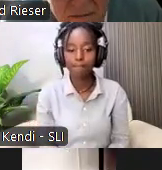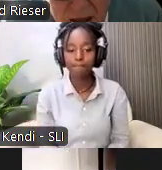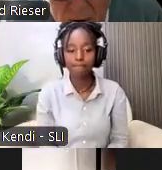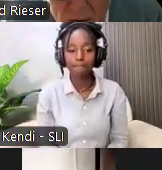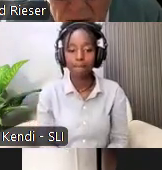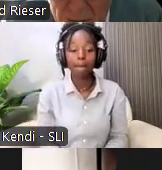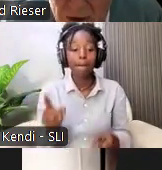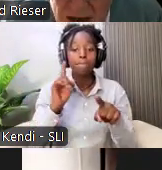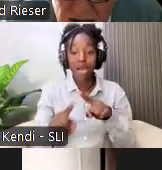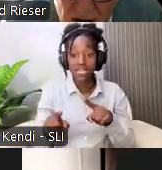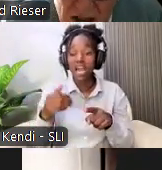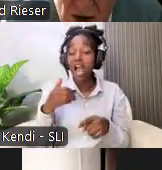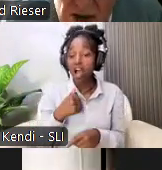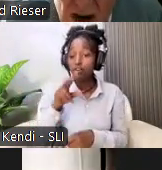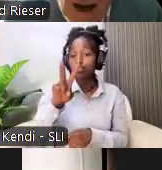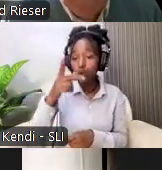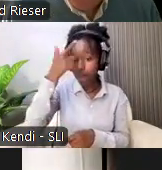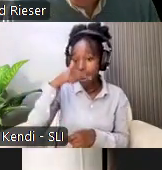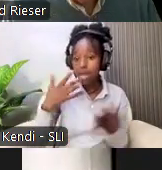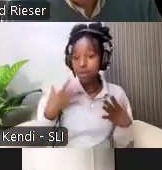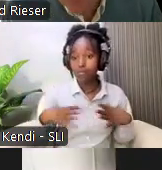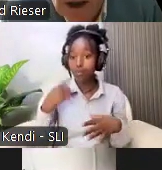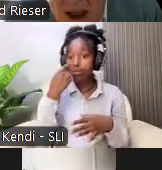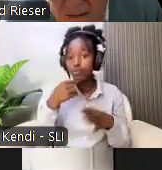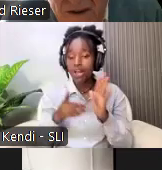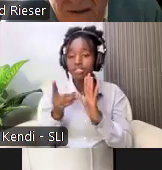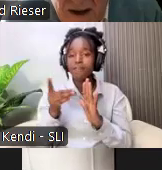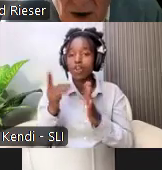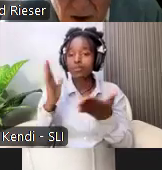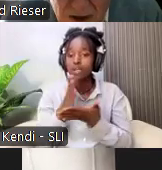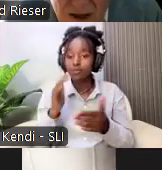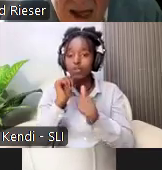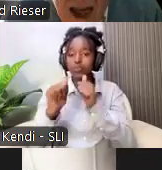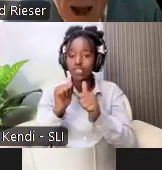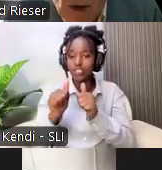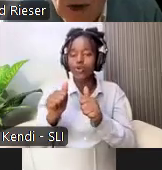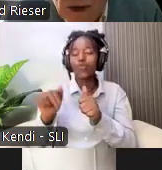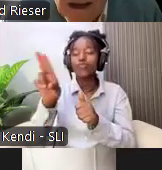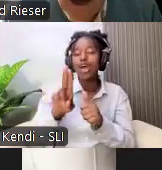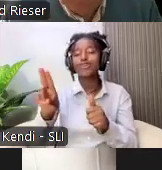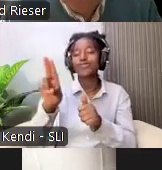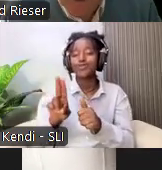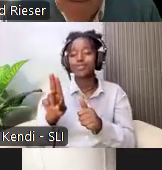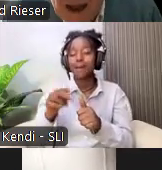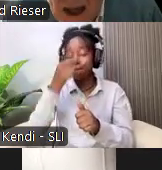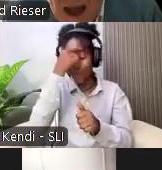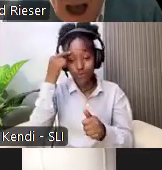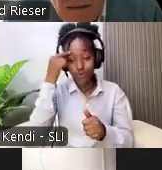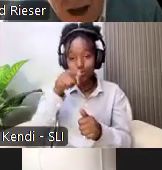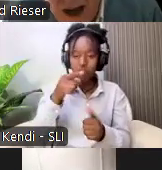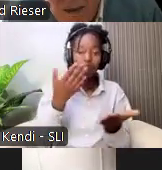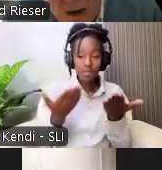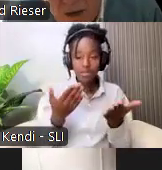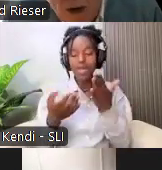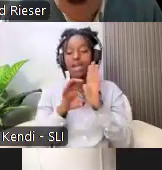young people who are computer literate in Australia, which costs about $50 and will do the same thing.